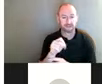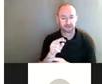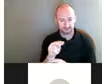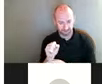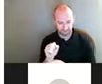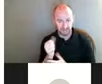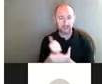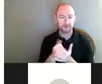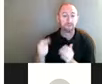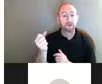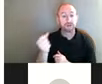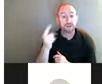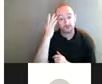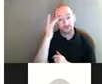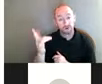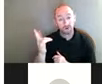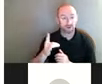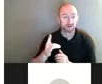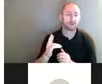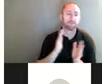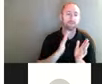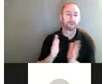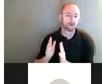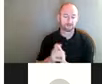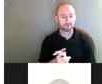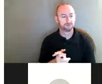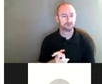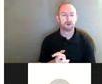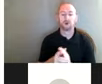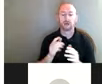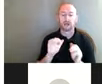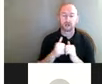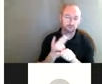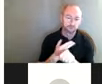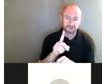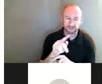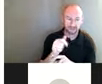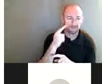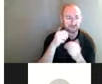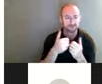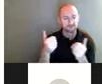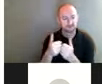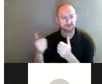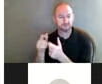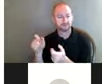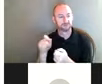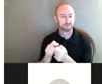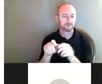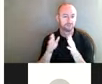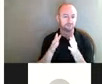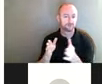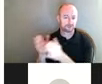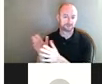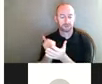them understand why these patterns or what you have done with the data to break it up in specific ways, help them